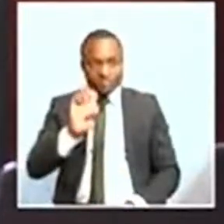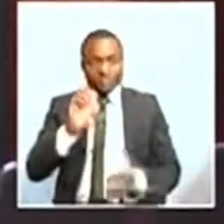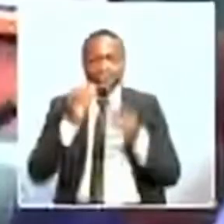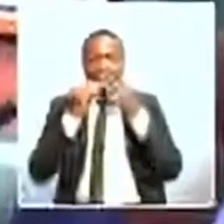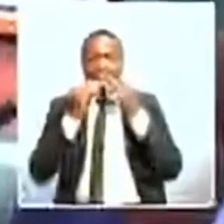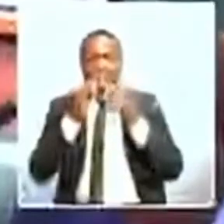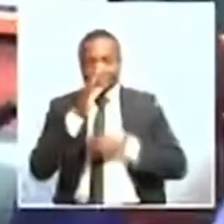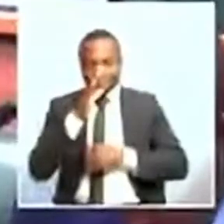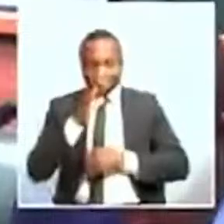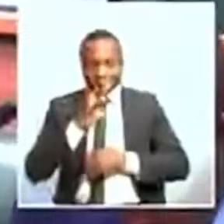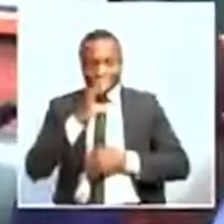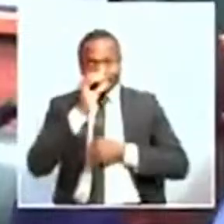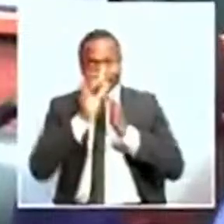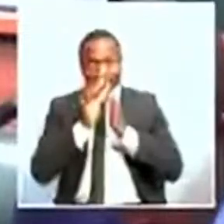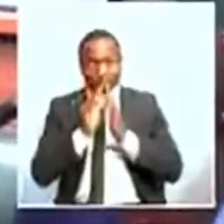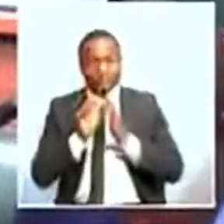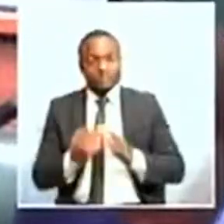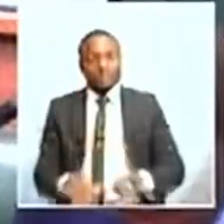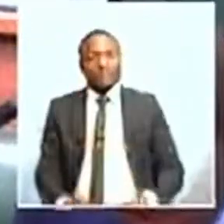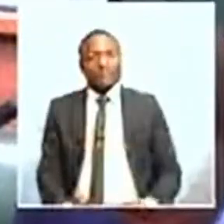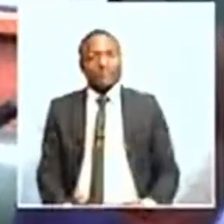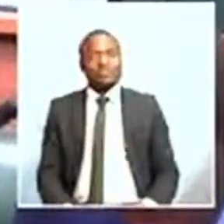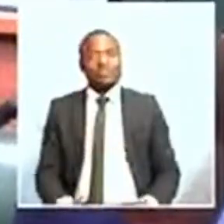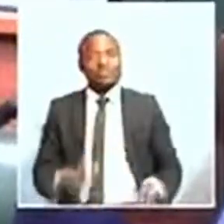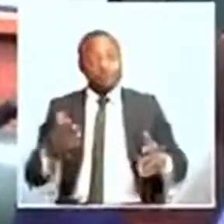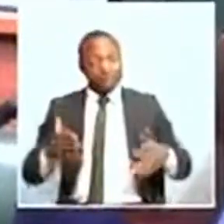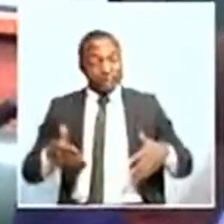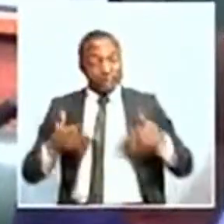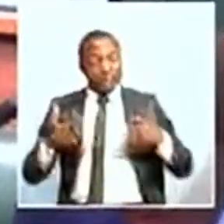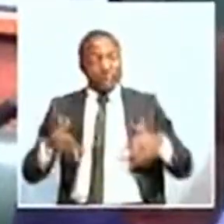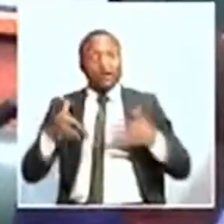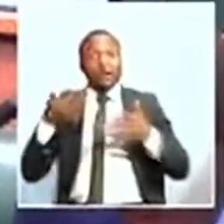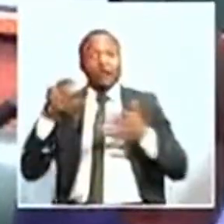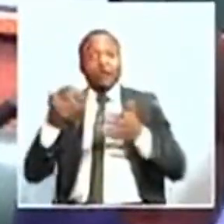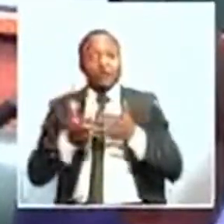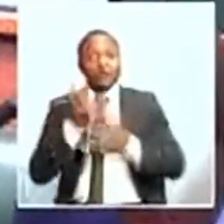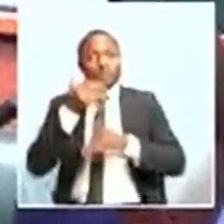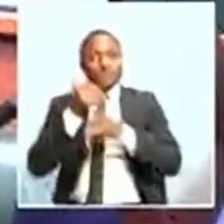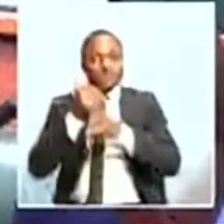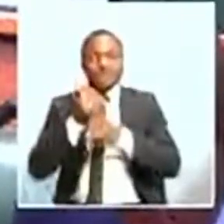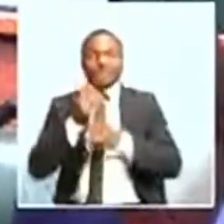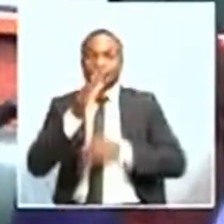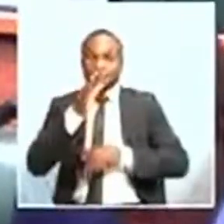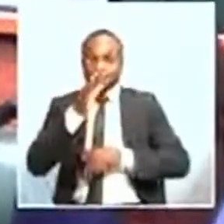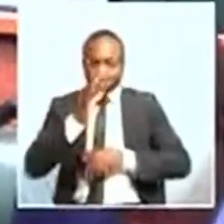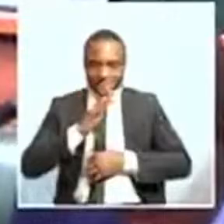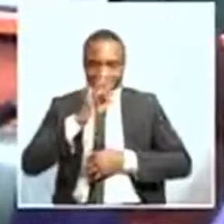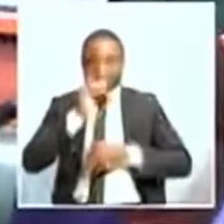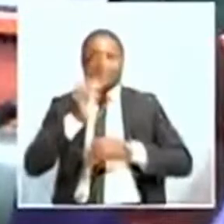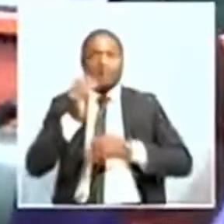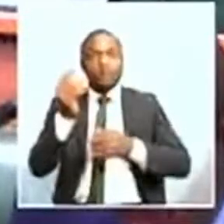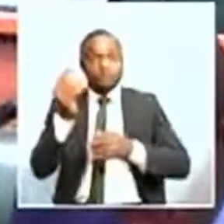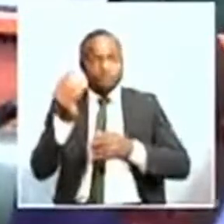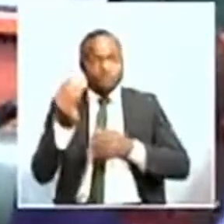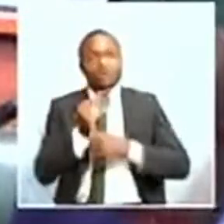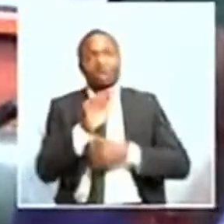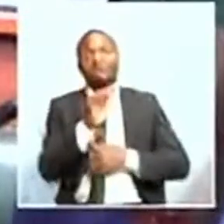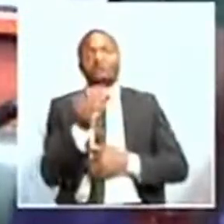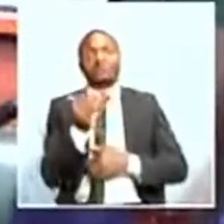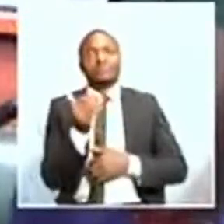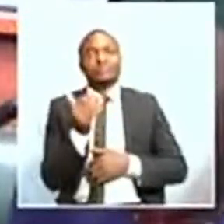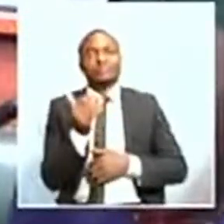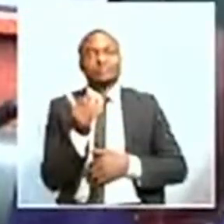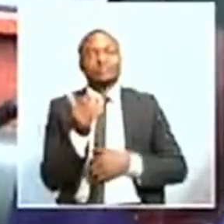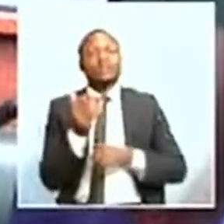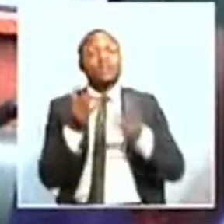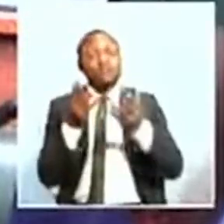Thank you, Madam Speaker. And Happy New Year, Madam Speaker. Welcome back. Madam Speaker, through you, I'd